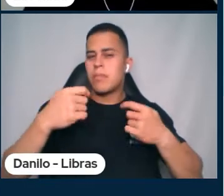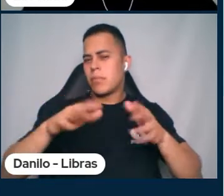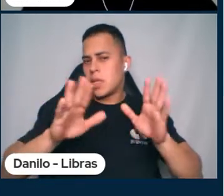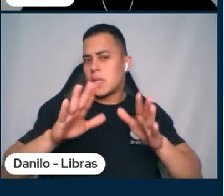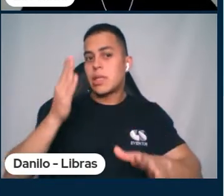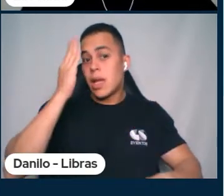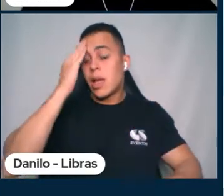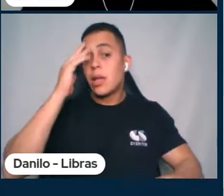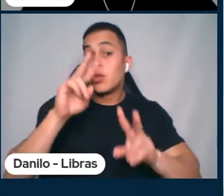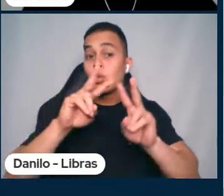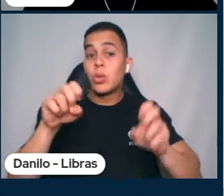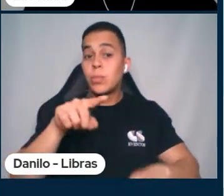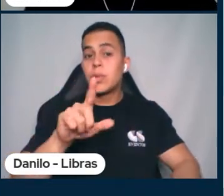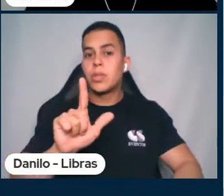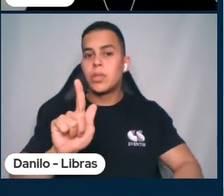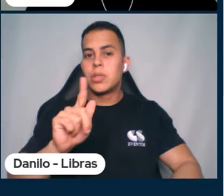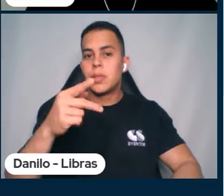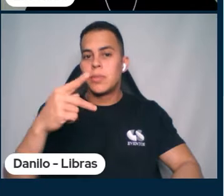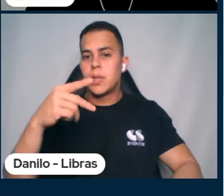Using Google search,